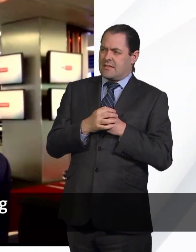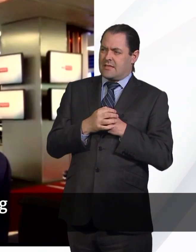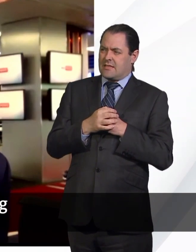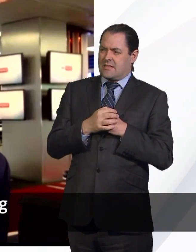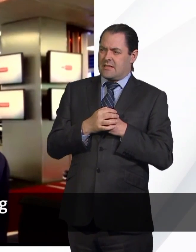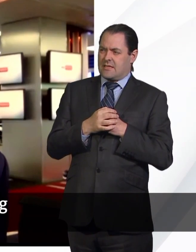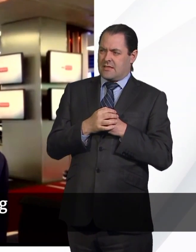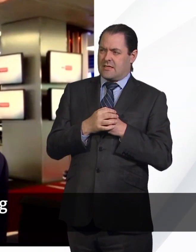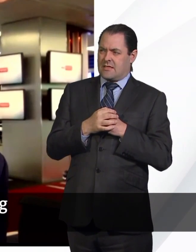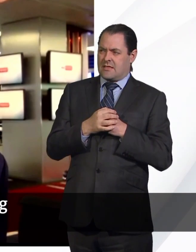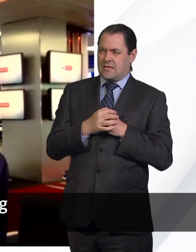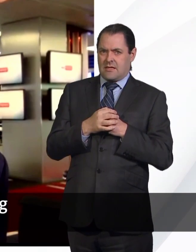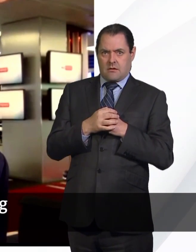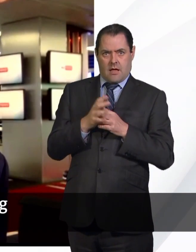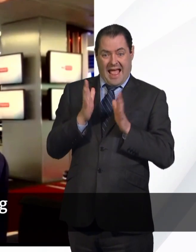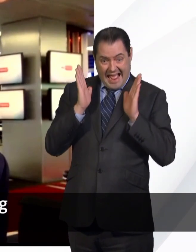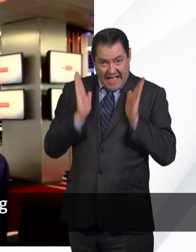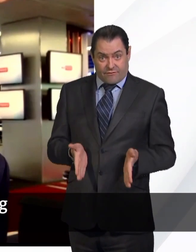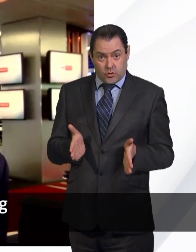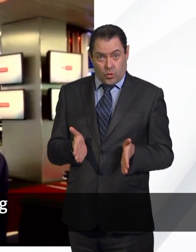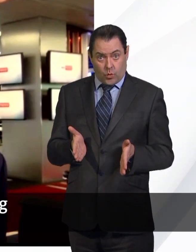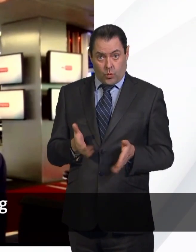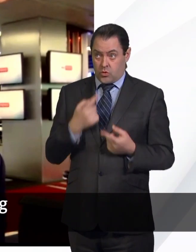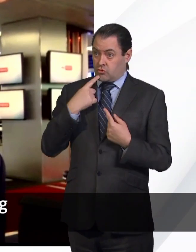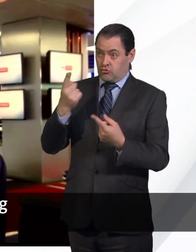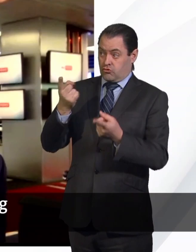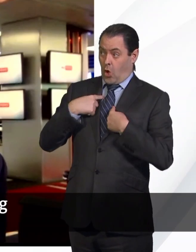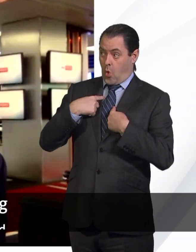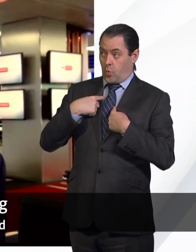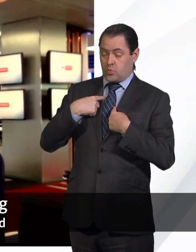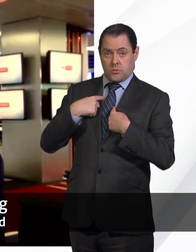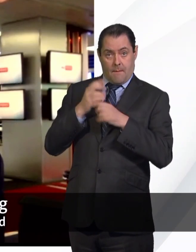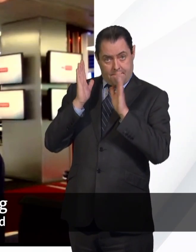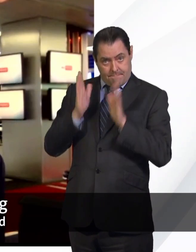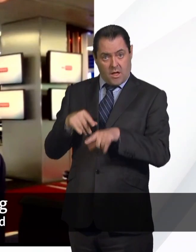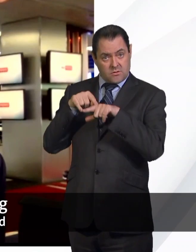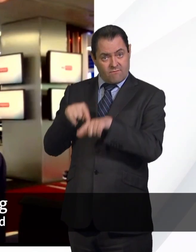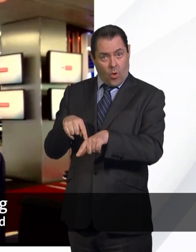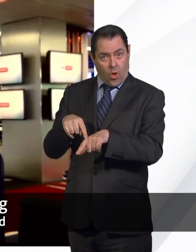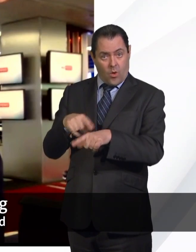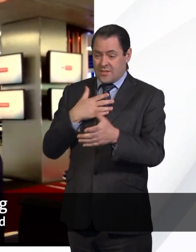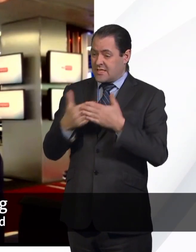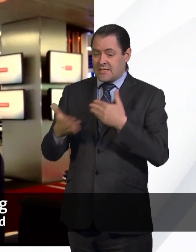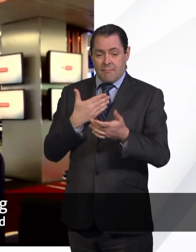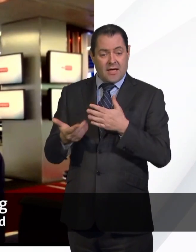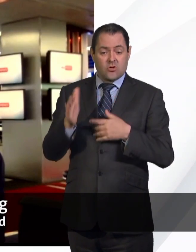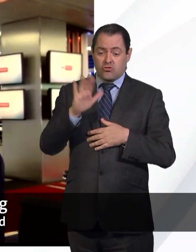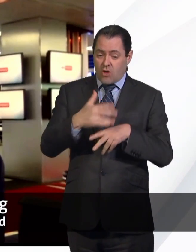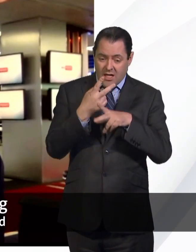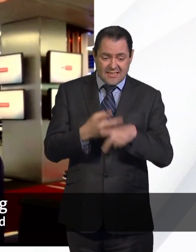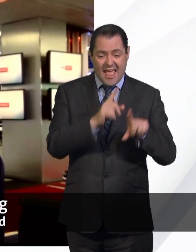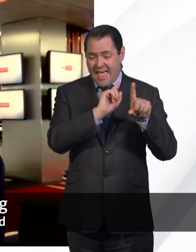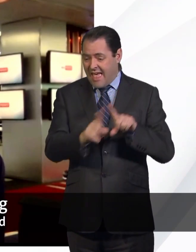this a no ifs, no buts instruction that you must follow, whatever your childcare